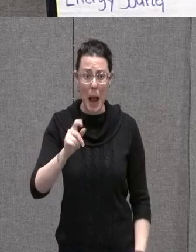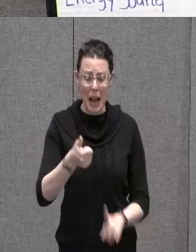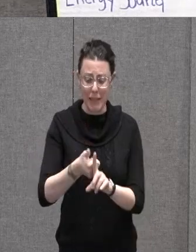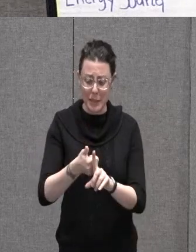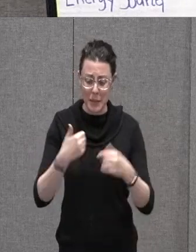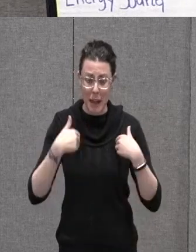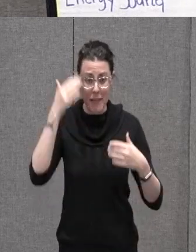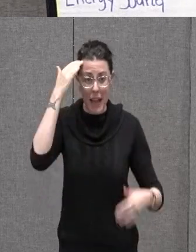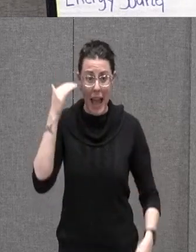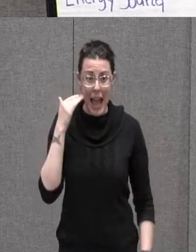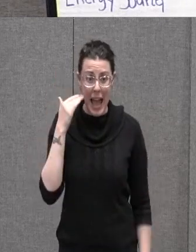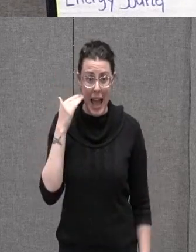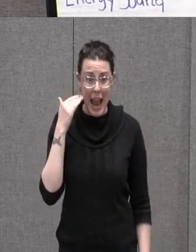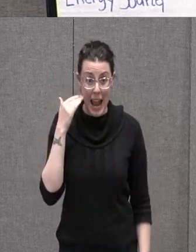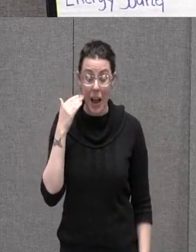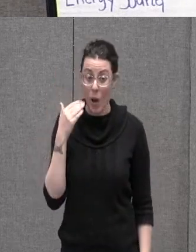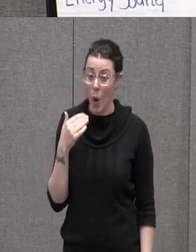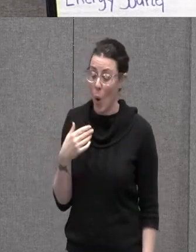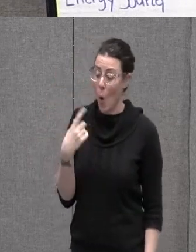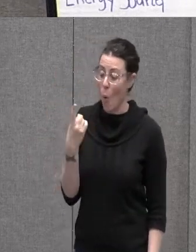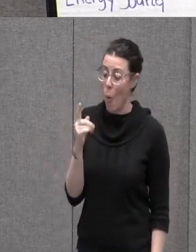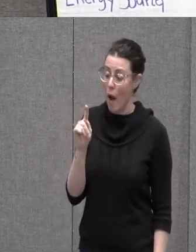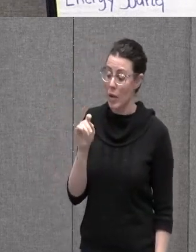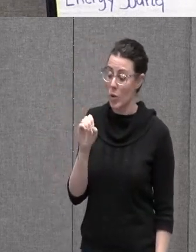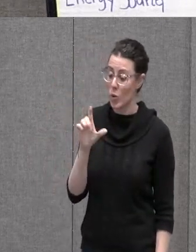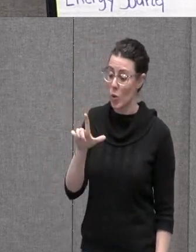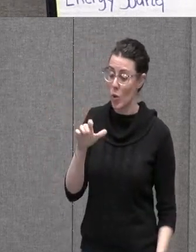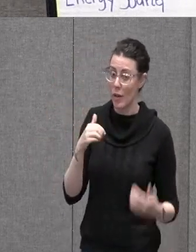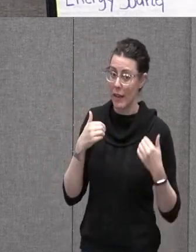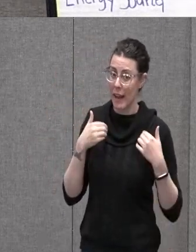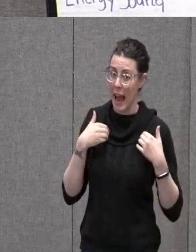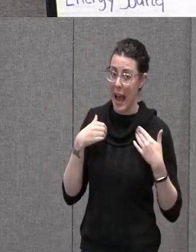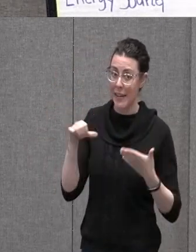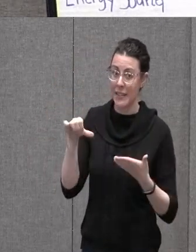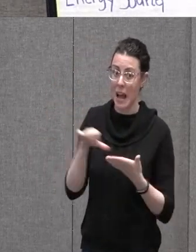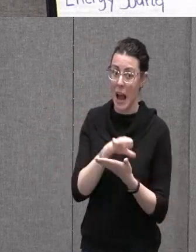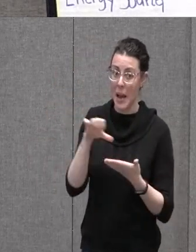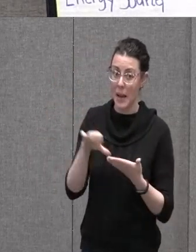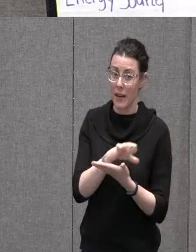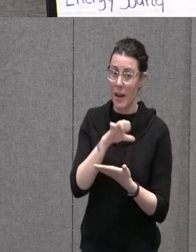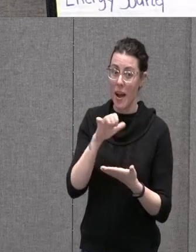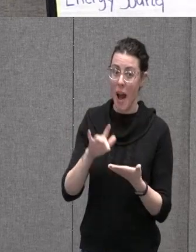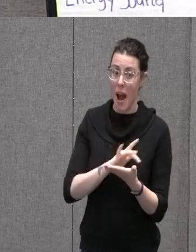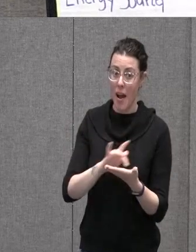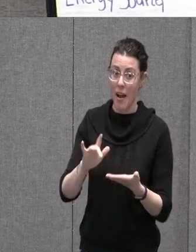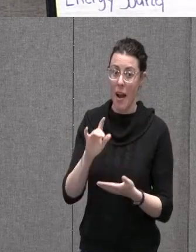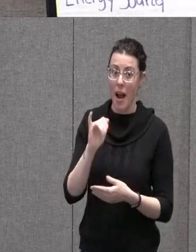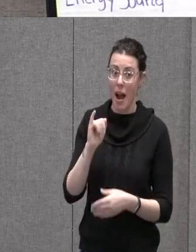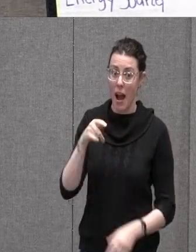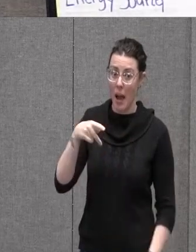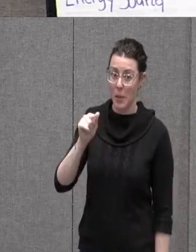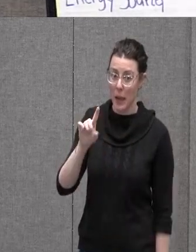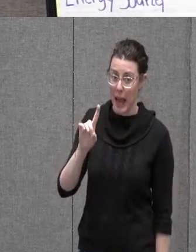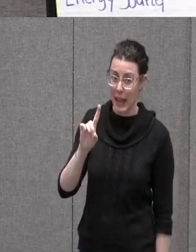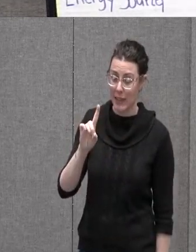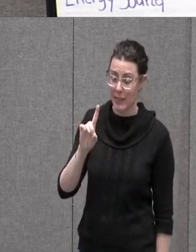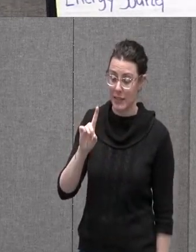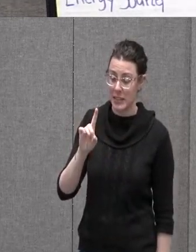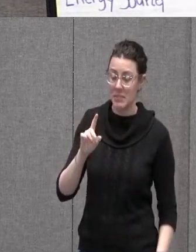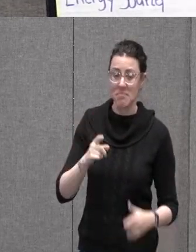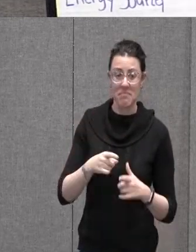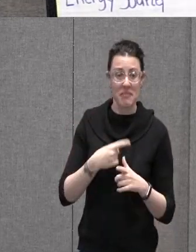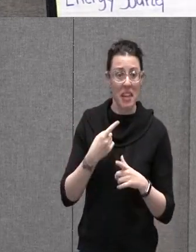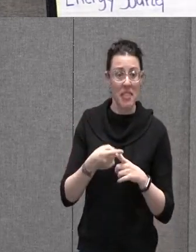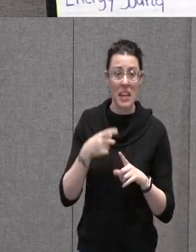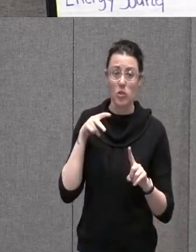an iPad. Yeah. A way for an iPad that's the tool that it used. to be charged and to be used while it is on Spot. It